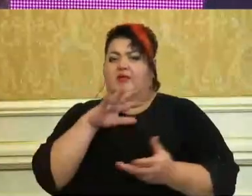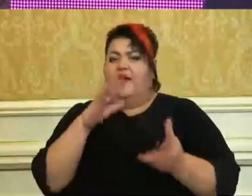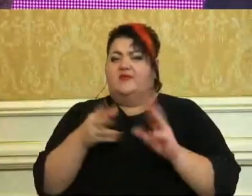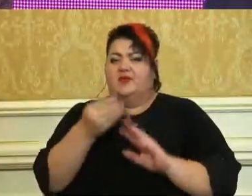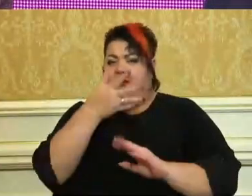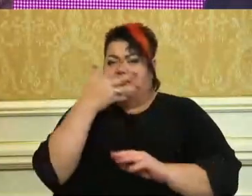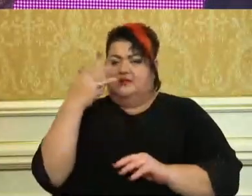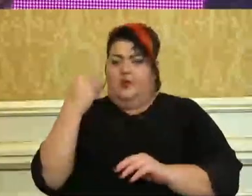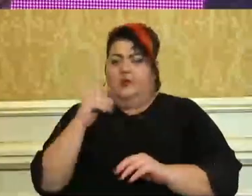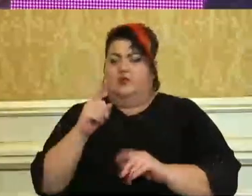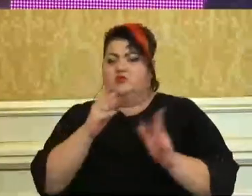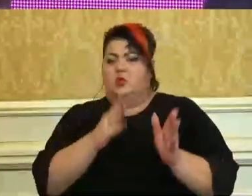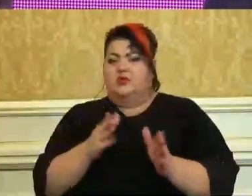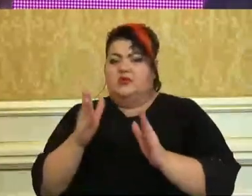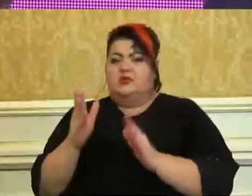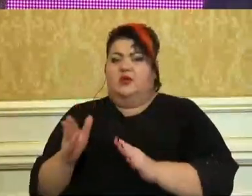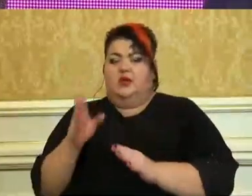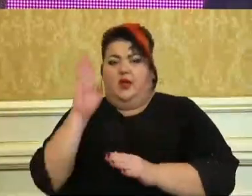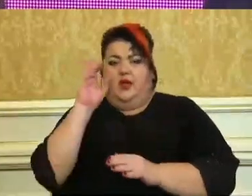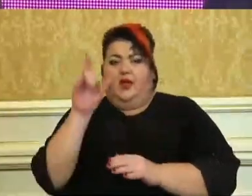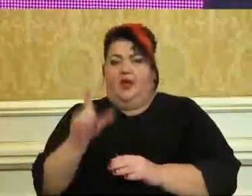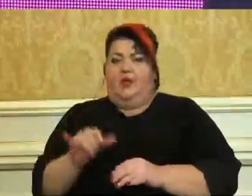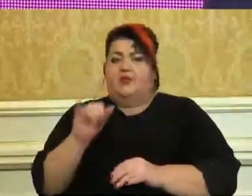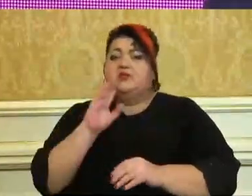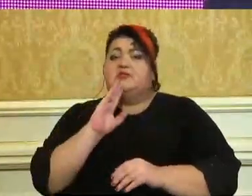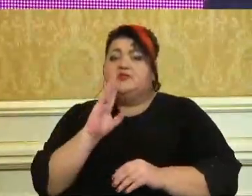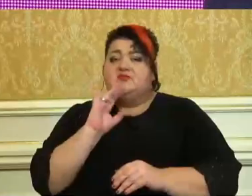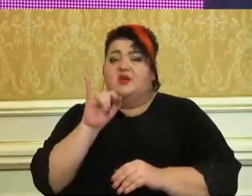out of this gender sensibility.